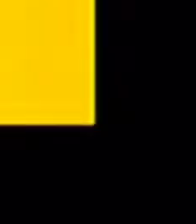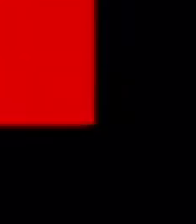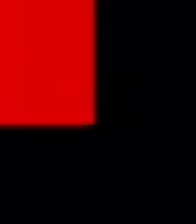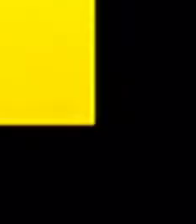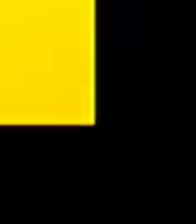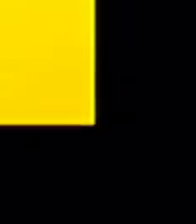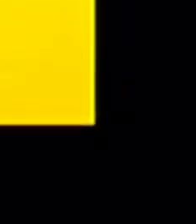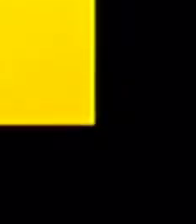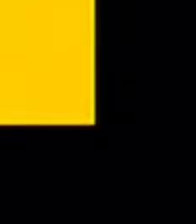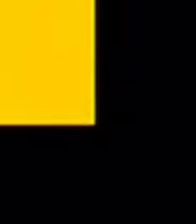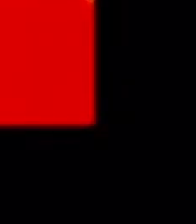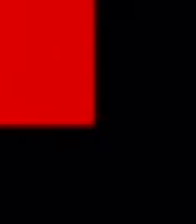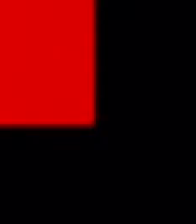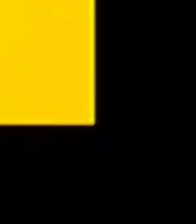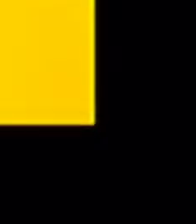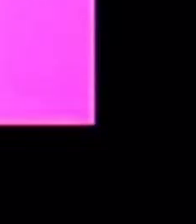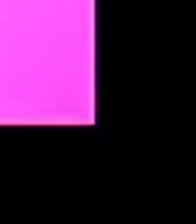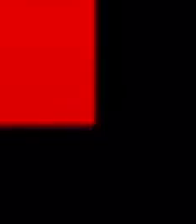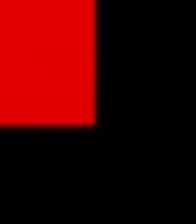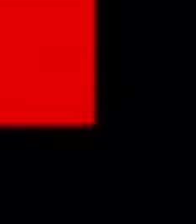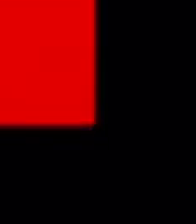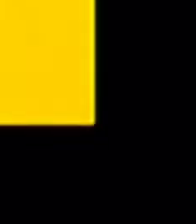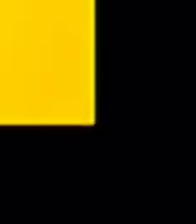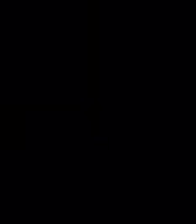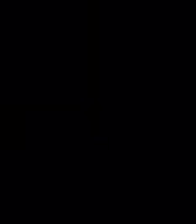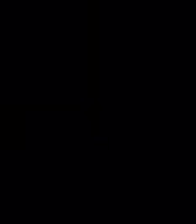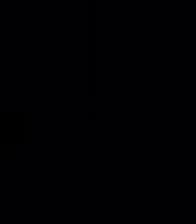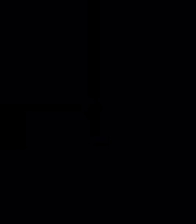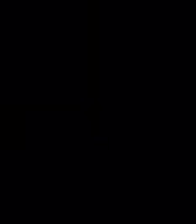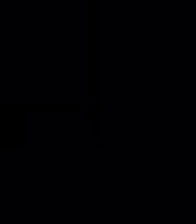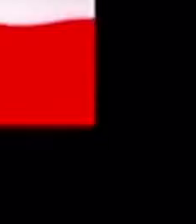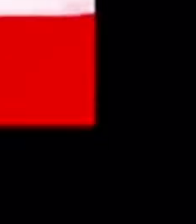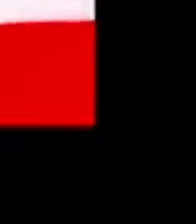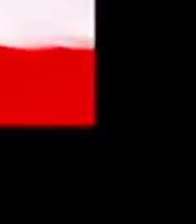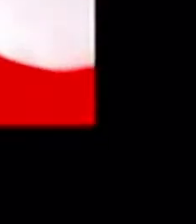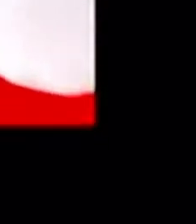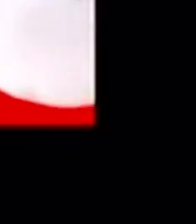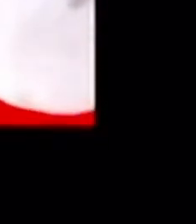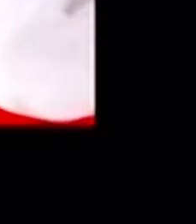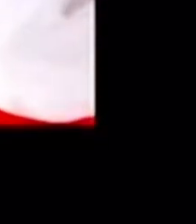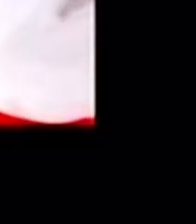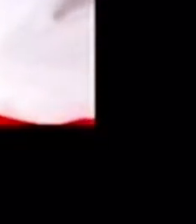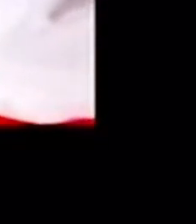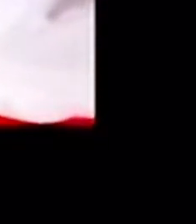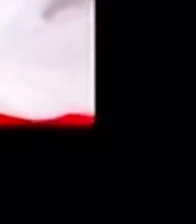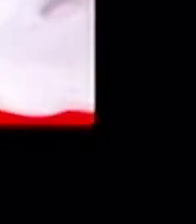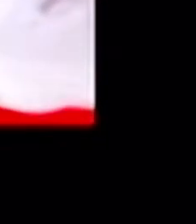kutusunge bana nanga bana abose mobilo bali bufeka. Buza ndi mukinda tabonga basonga bora tukare byo.